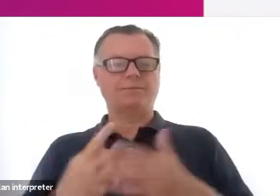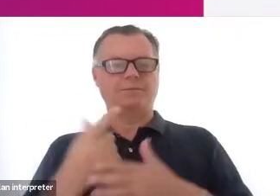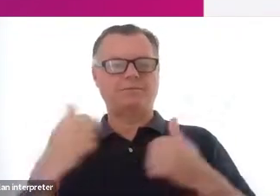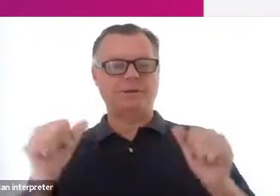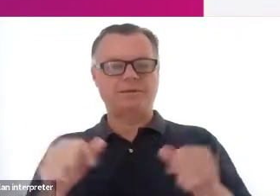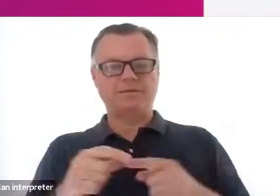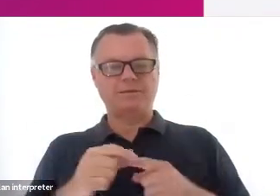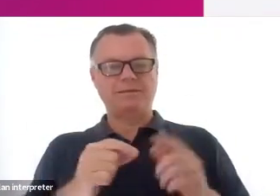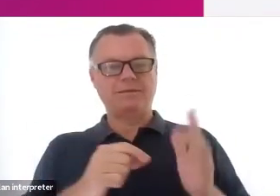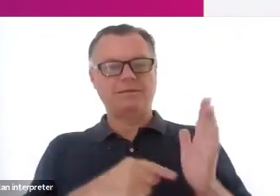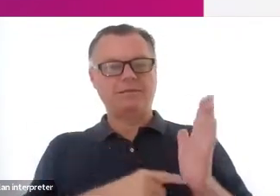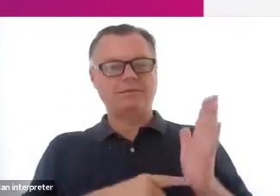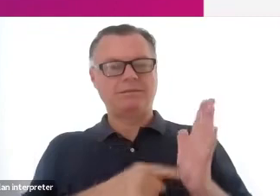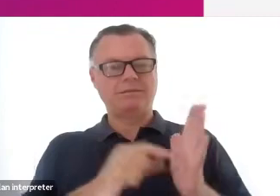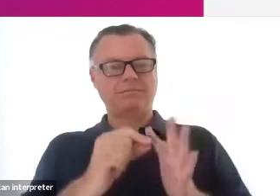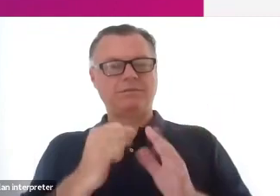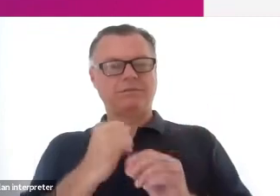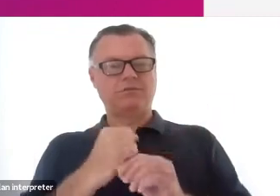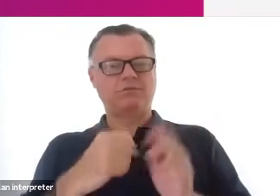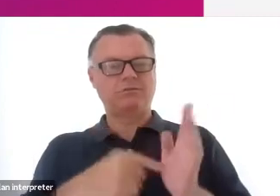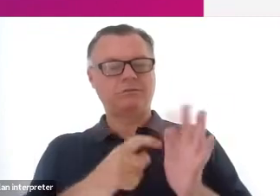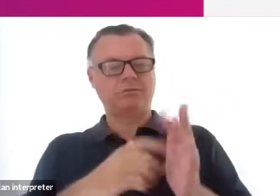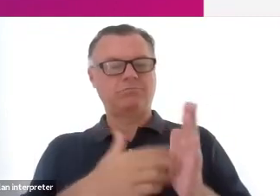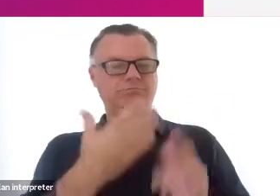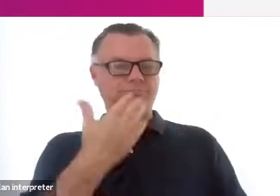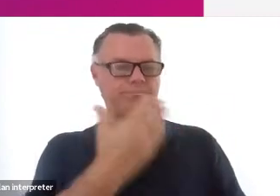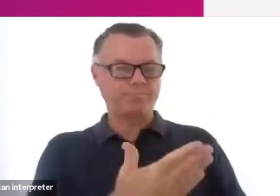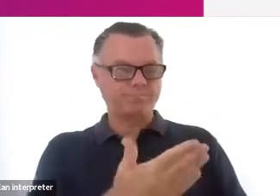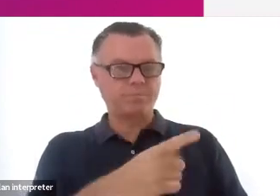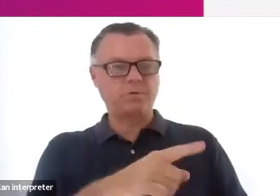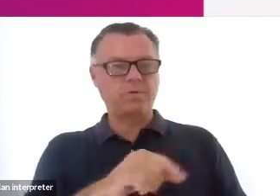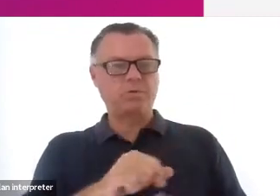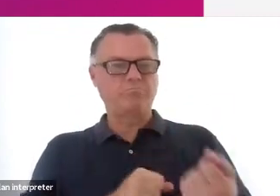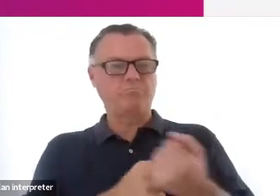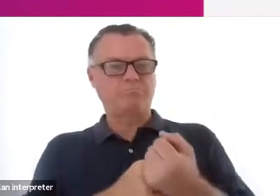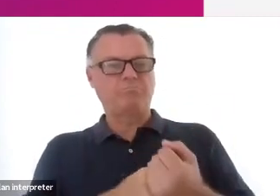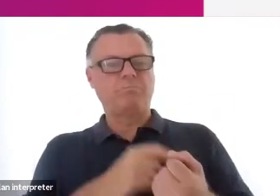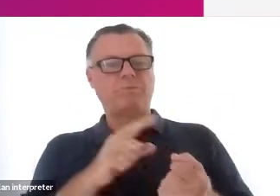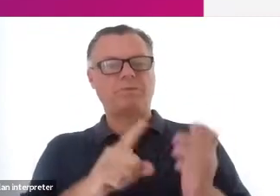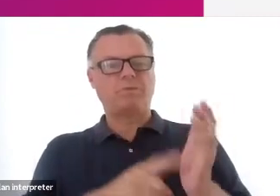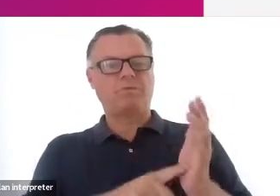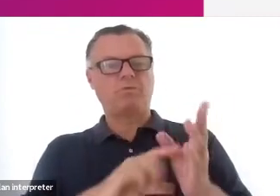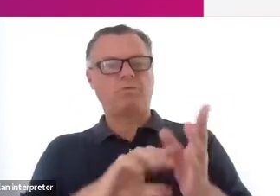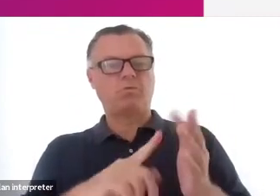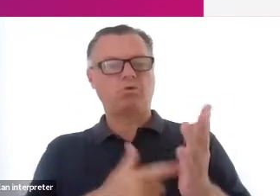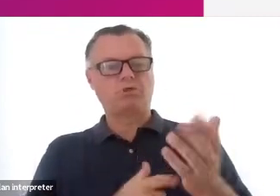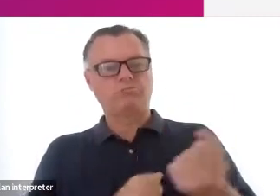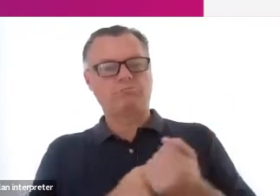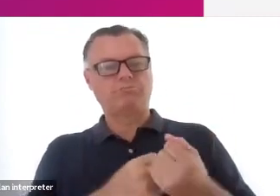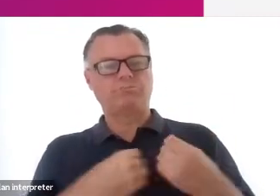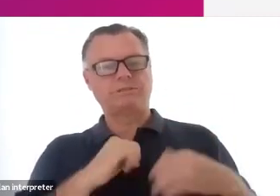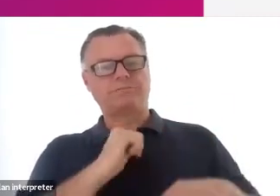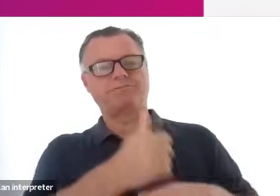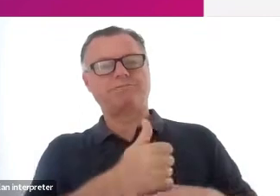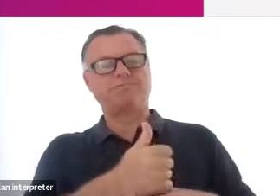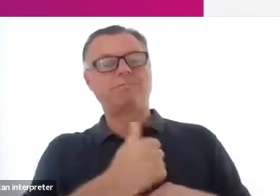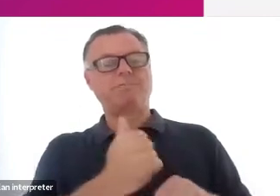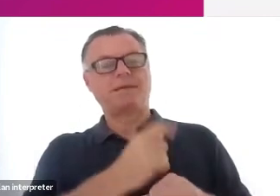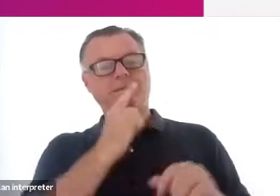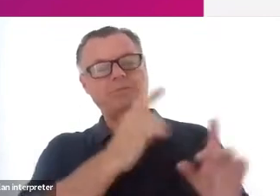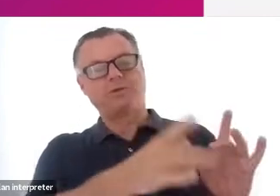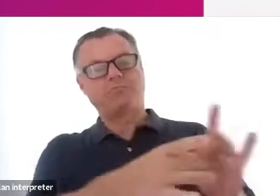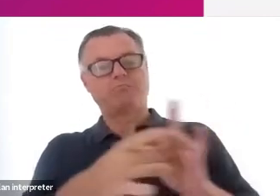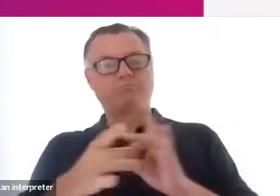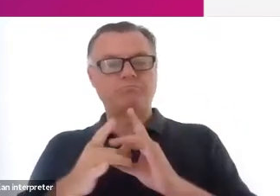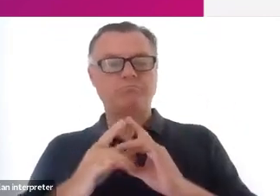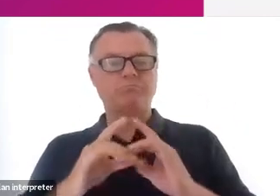To TPG Telecom, thank you. Your support of Launcher reflects something we believe deeply in at Remarkable, that connectivity,